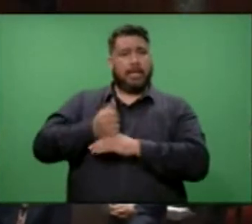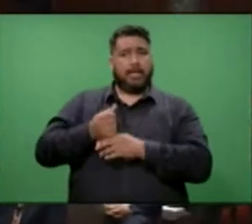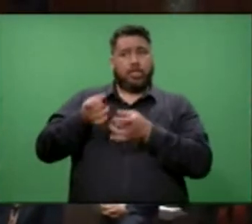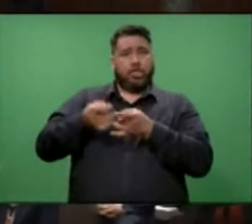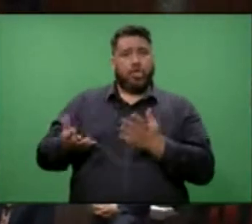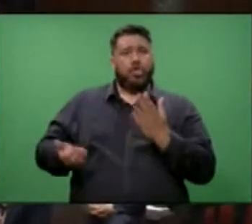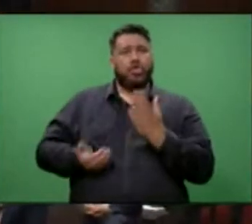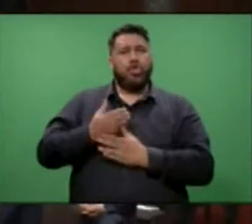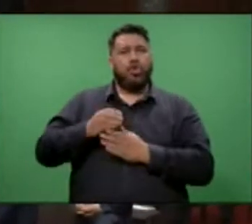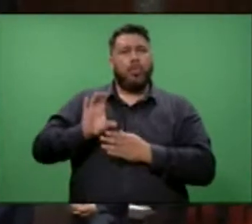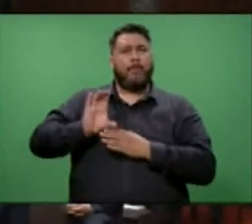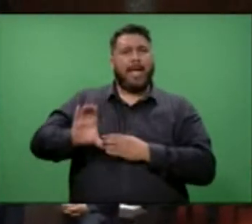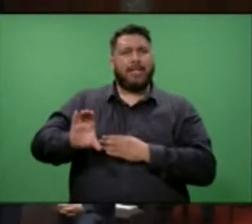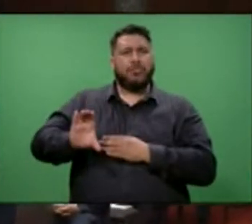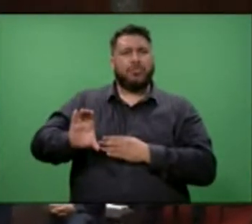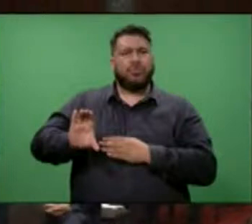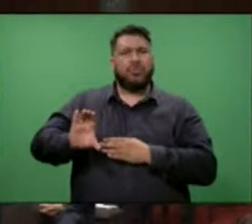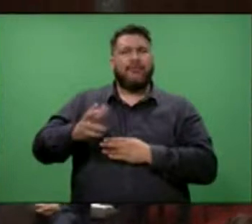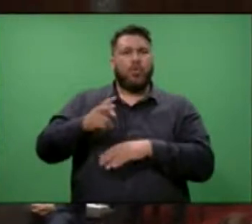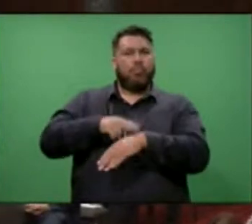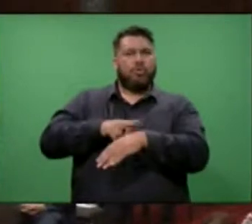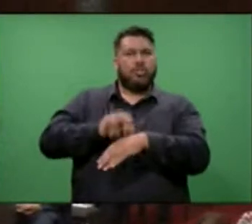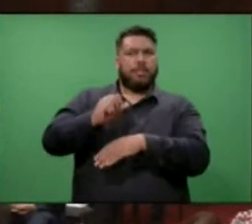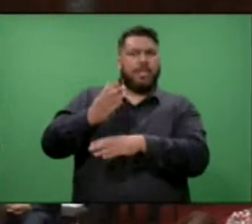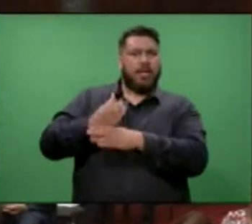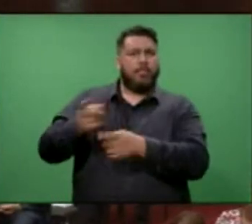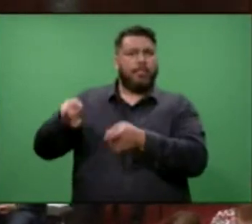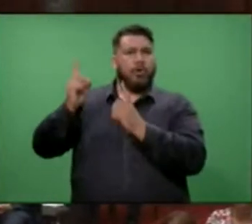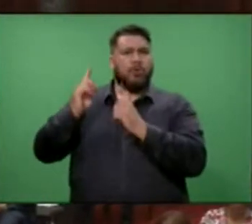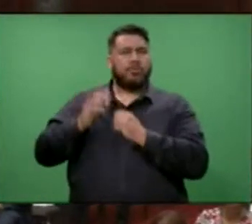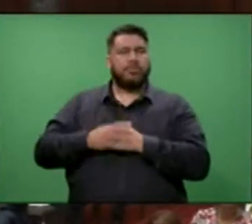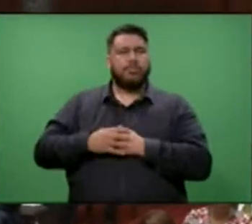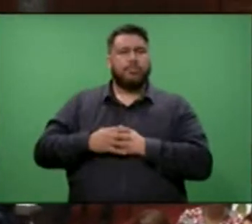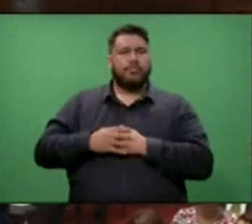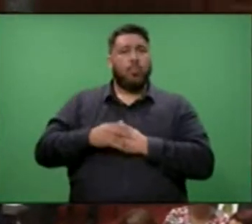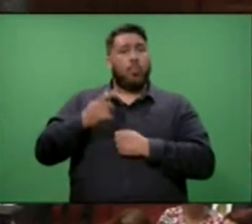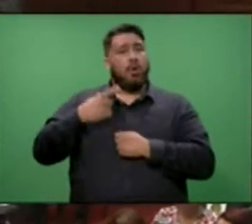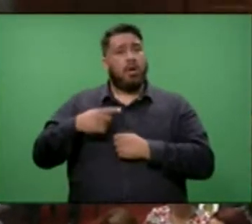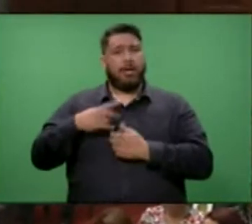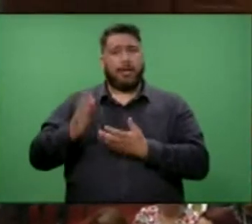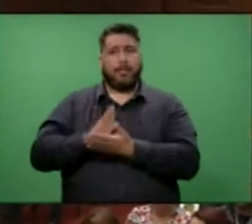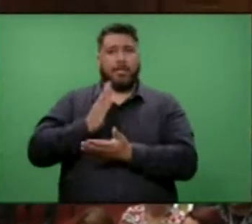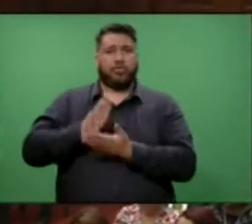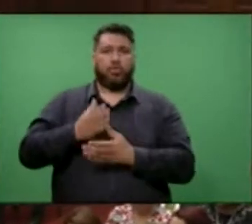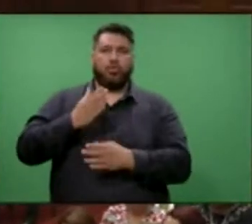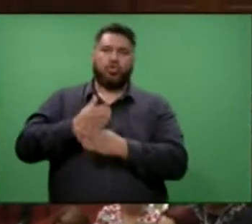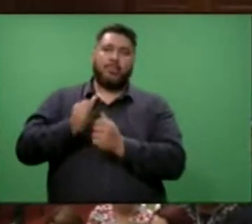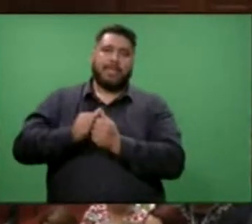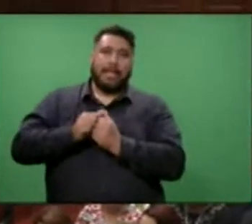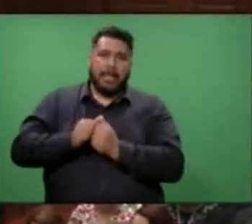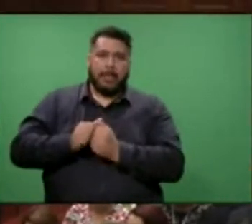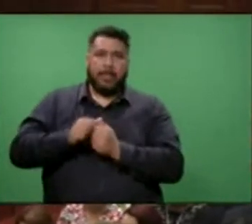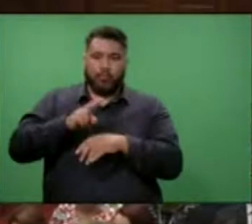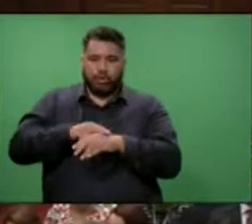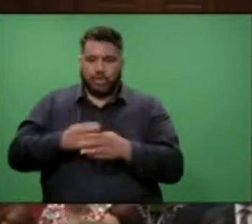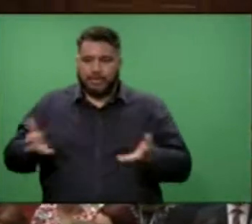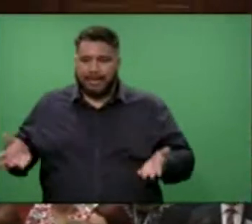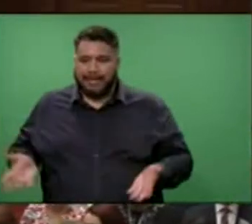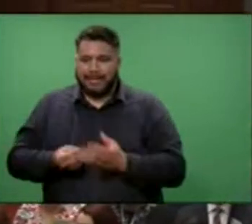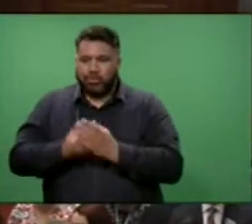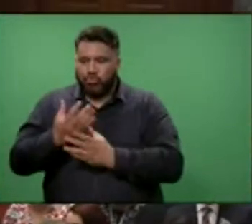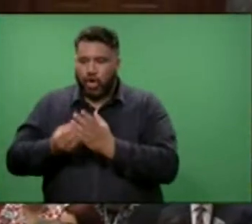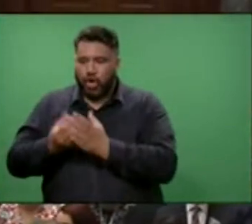support package for apprentices and their employers, assuring job security for existing apprentices and